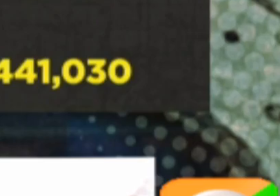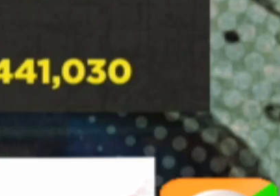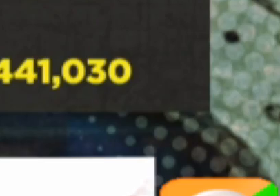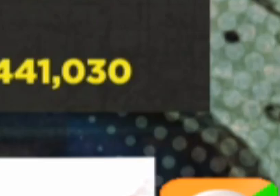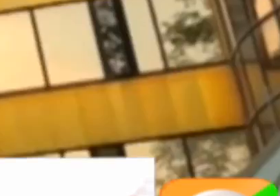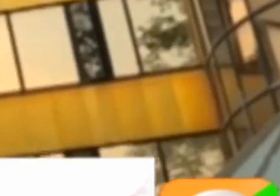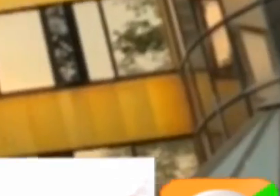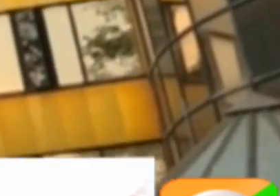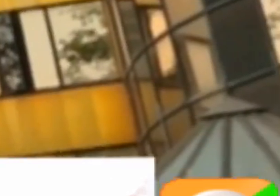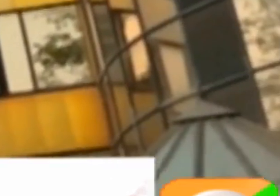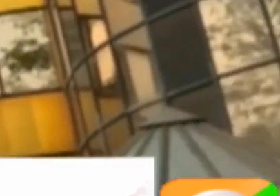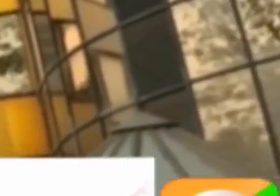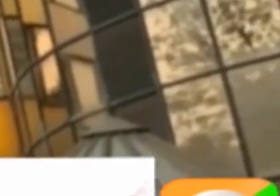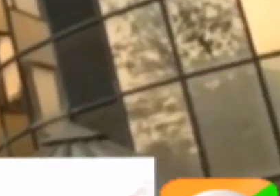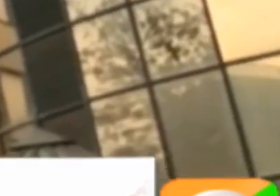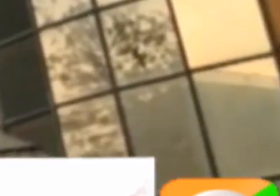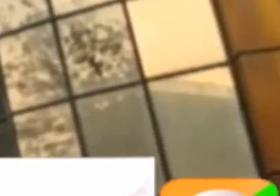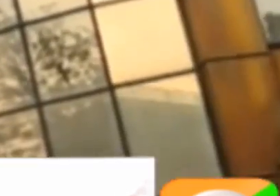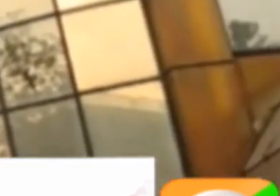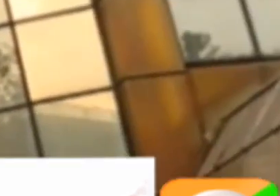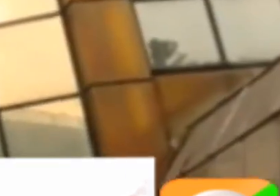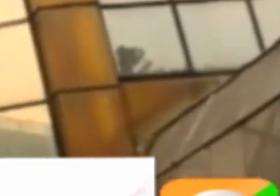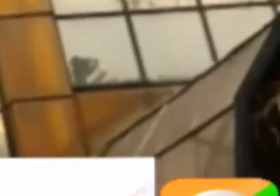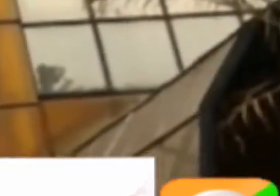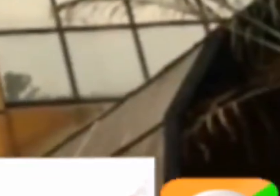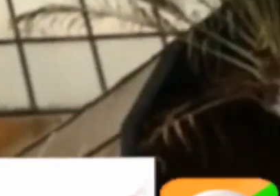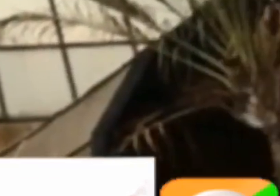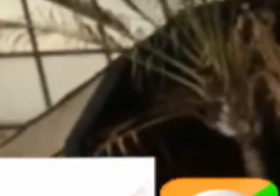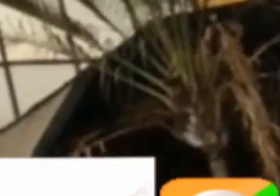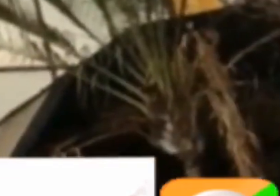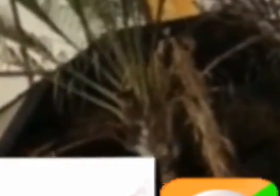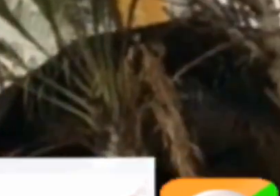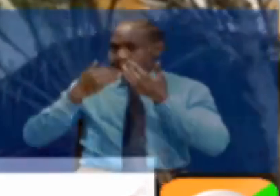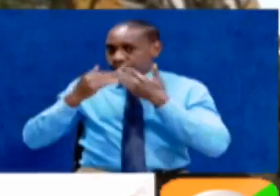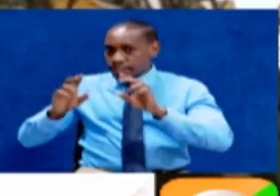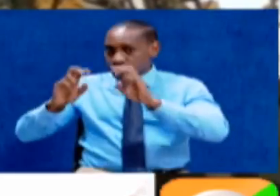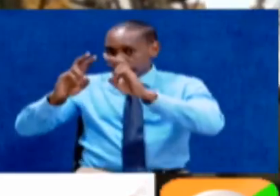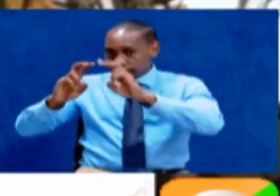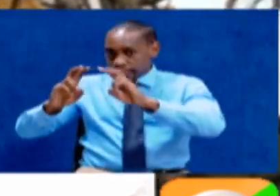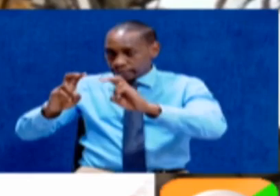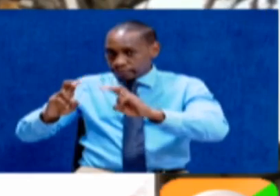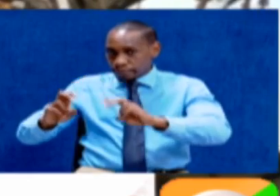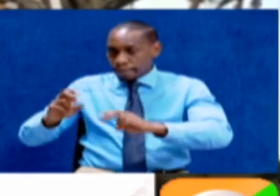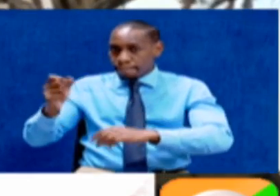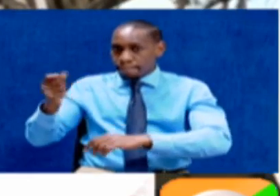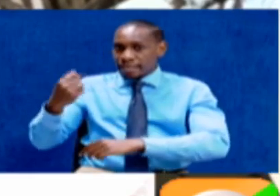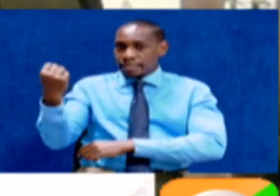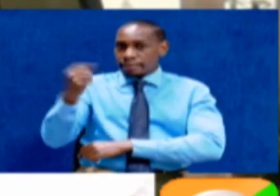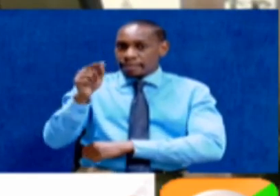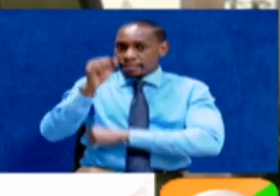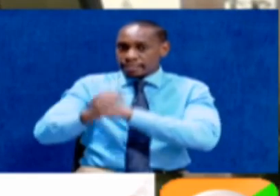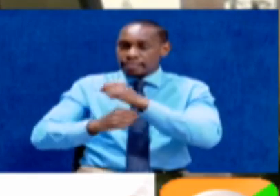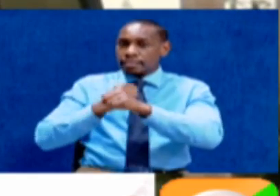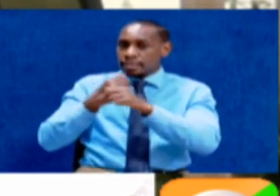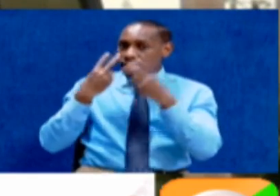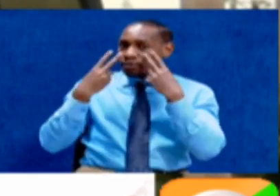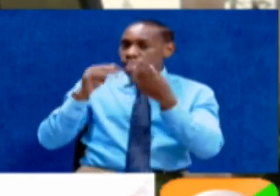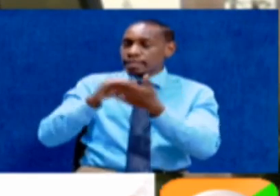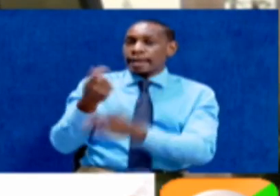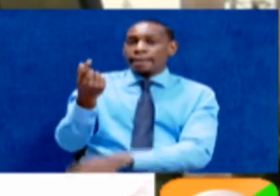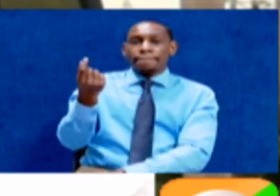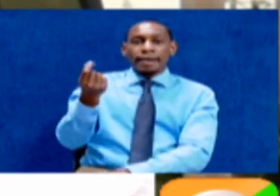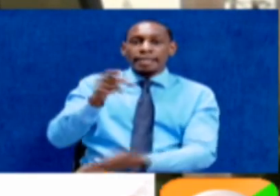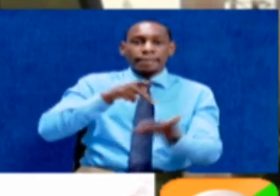198,441,030 shillings. The Ethics and Anti-Corruption Commission that concluded investigations in May this year found the